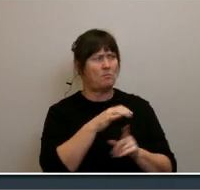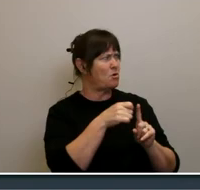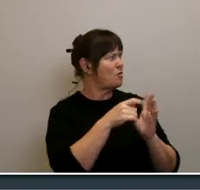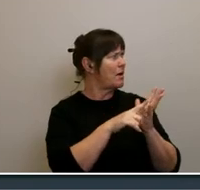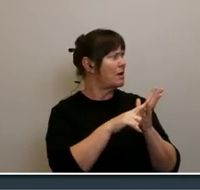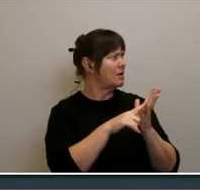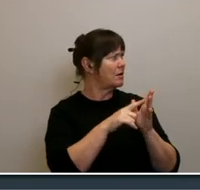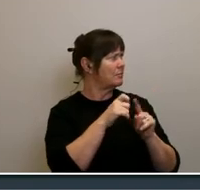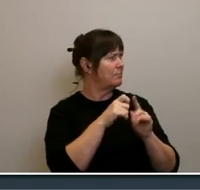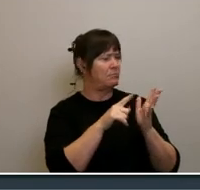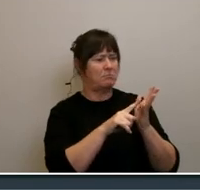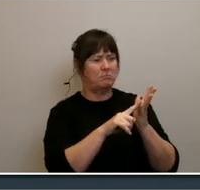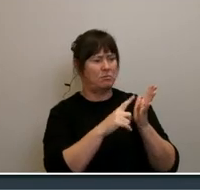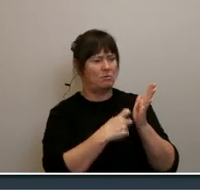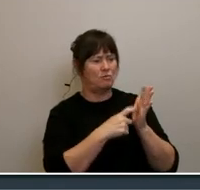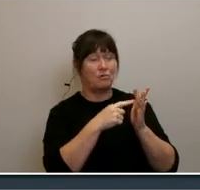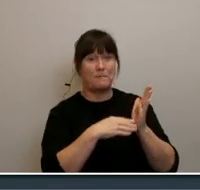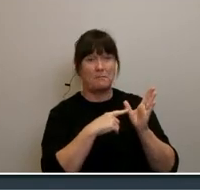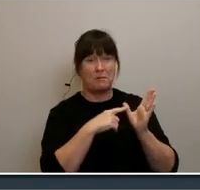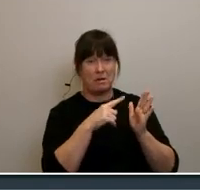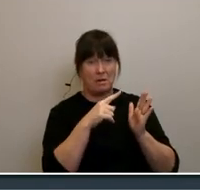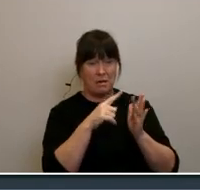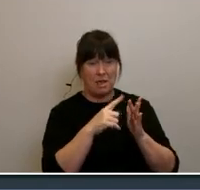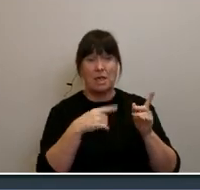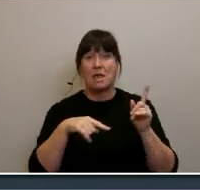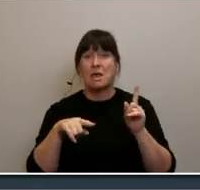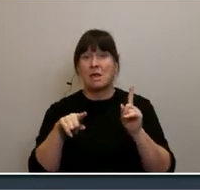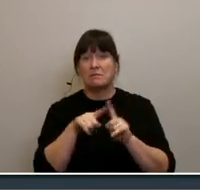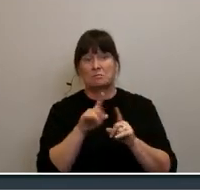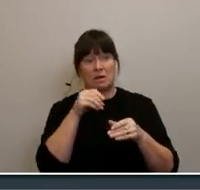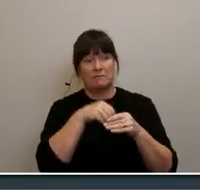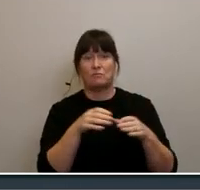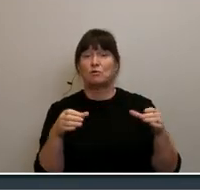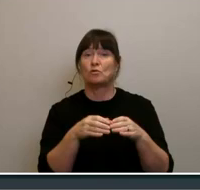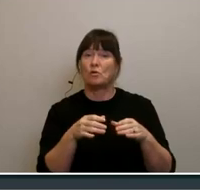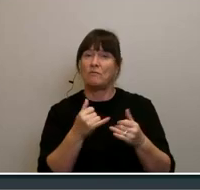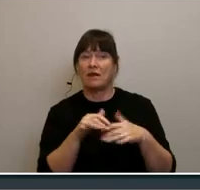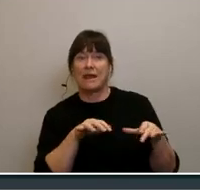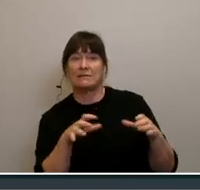a member of the PRA, the group that very active within there.